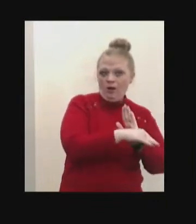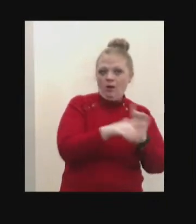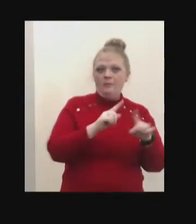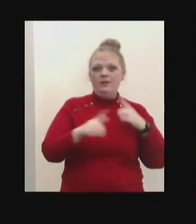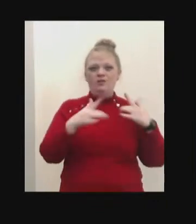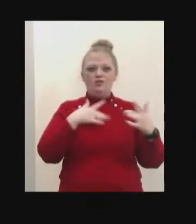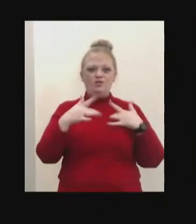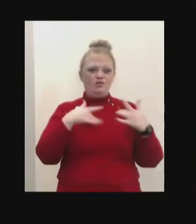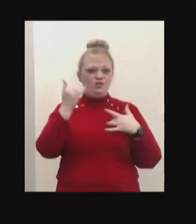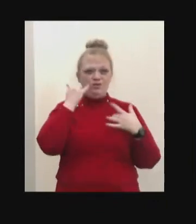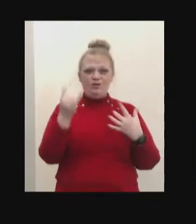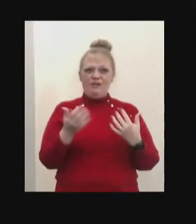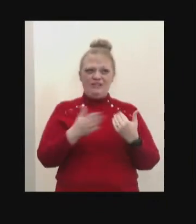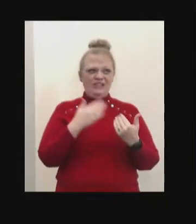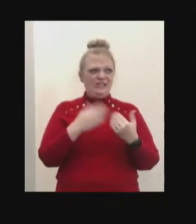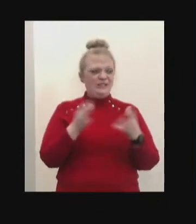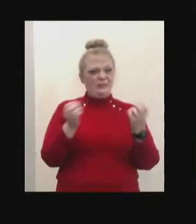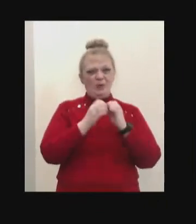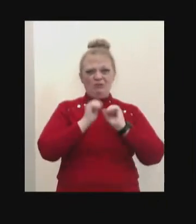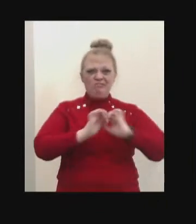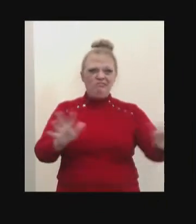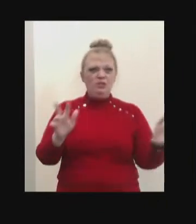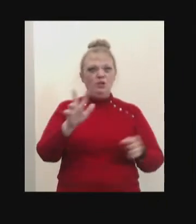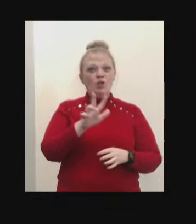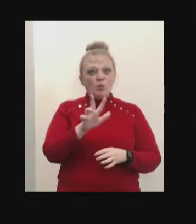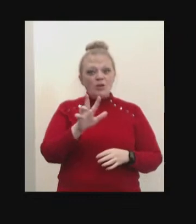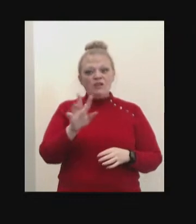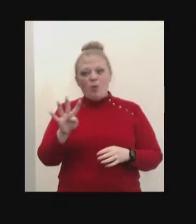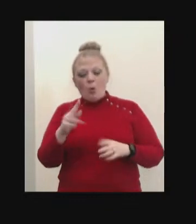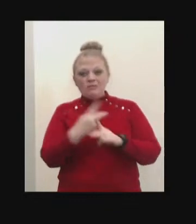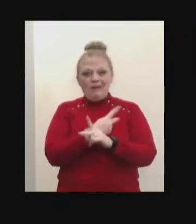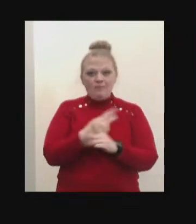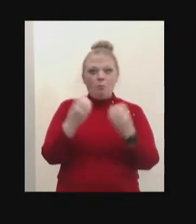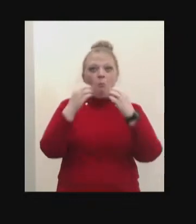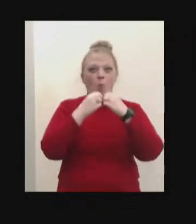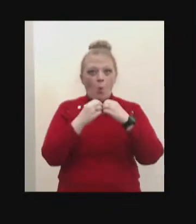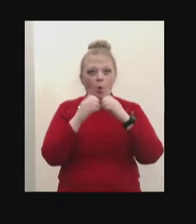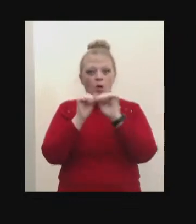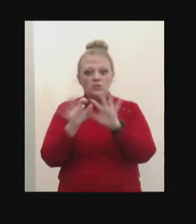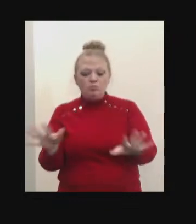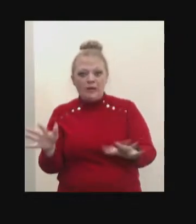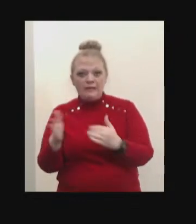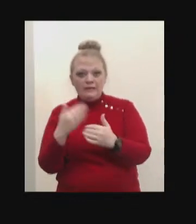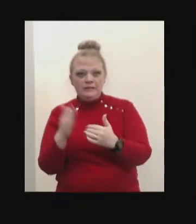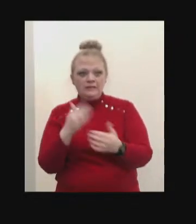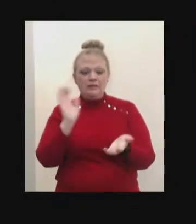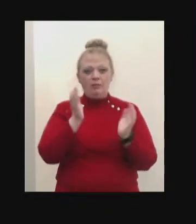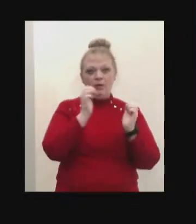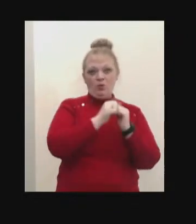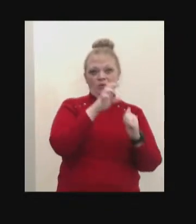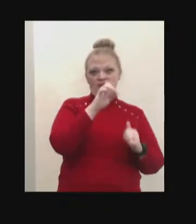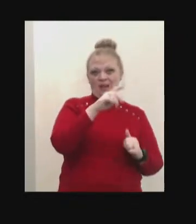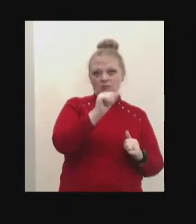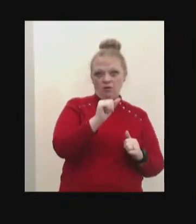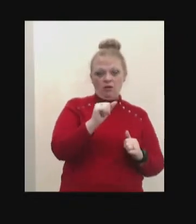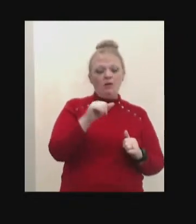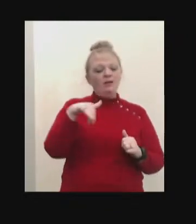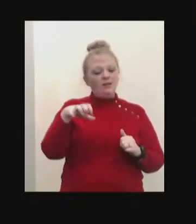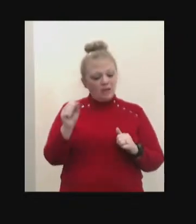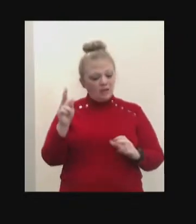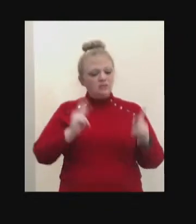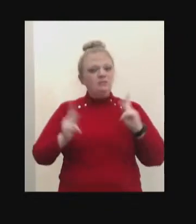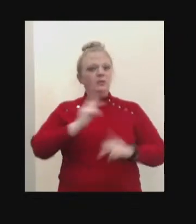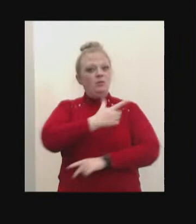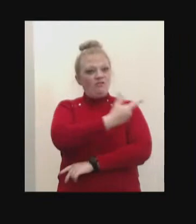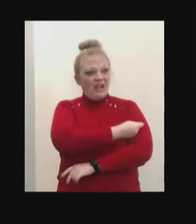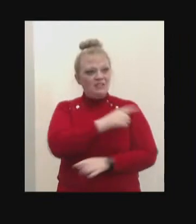more transmissible, 3 to 4 times more transmissible than the Delta variant, even though a lot of people have been vaccinated, we know there's